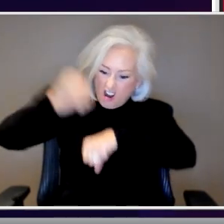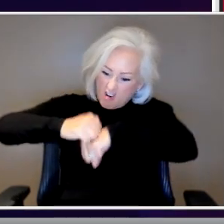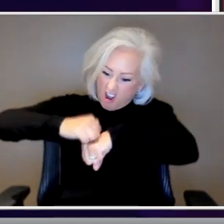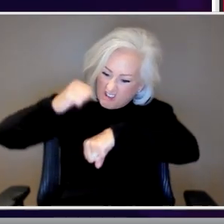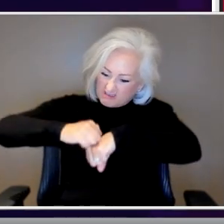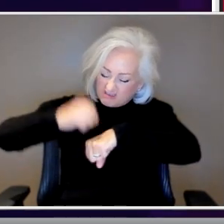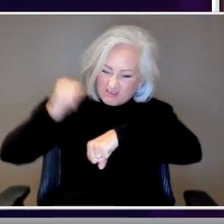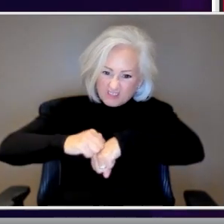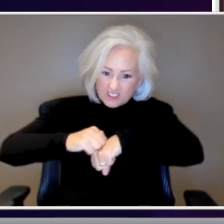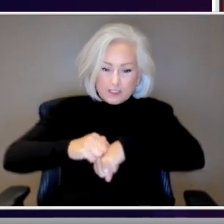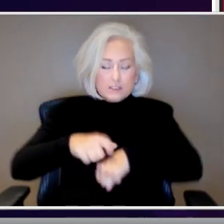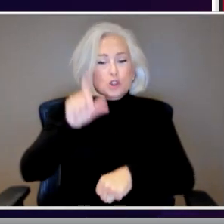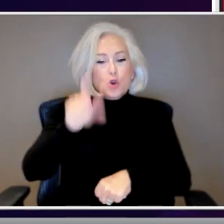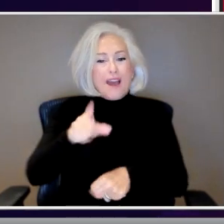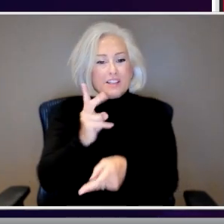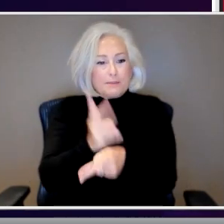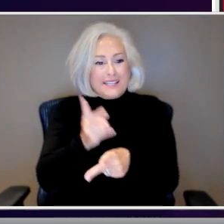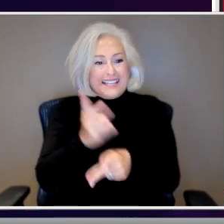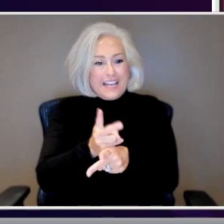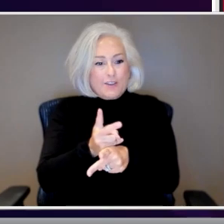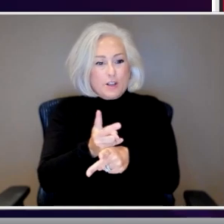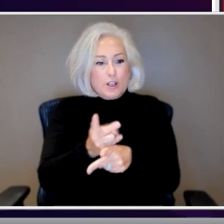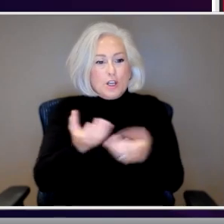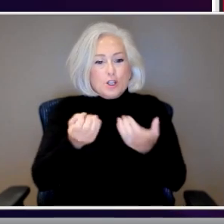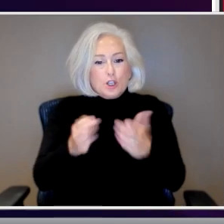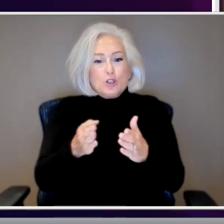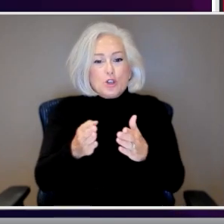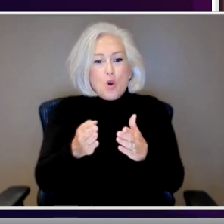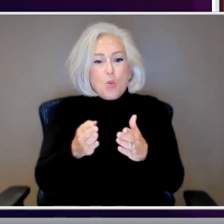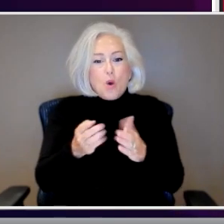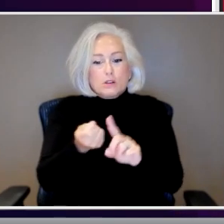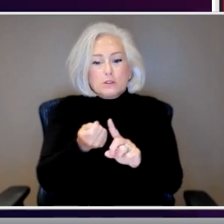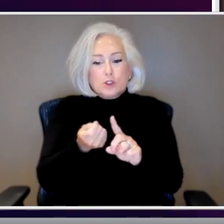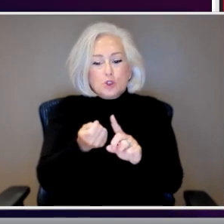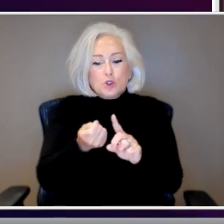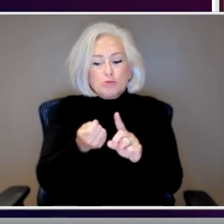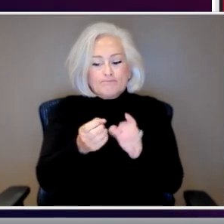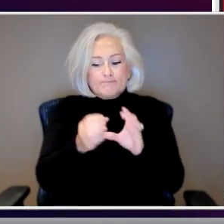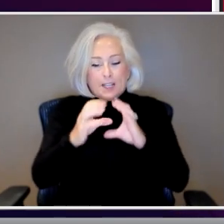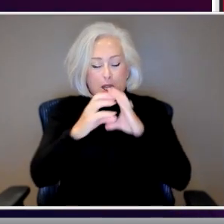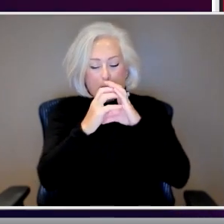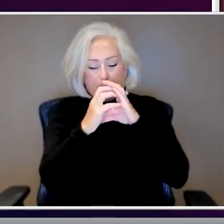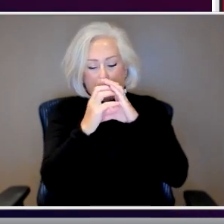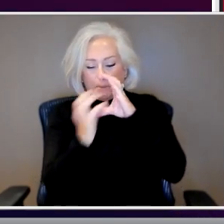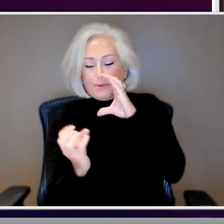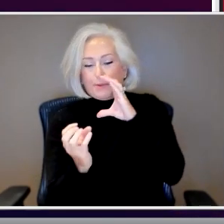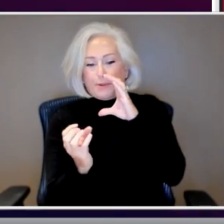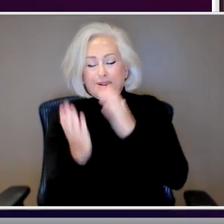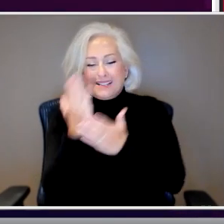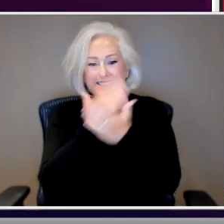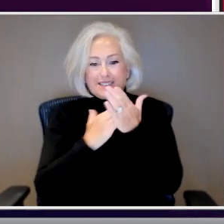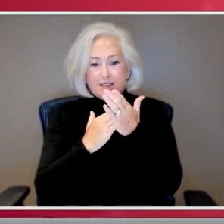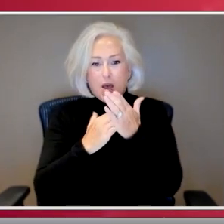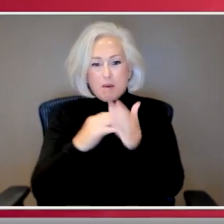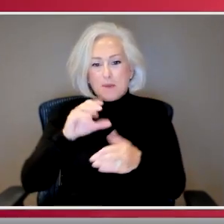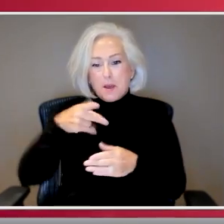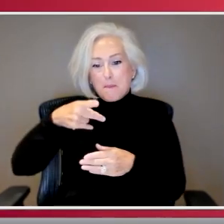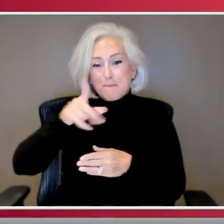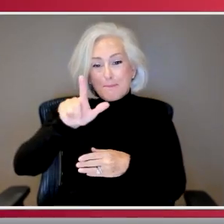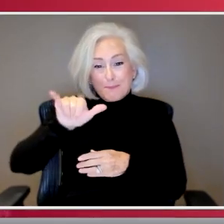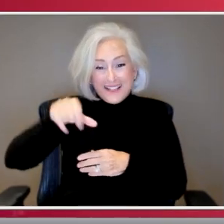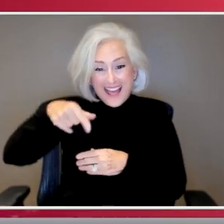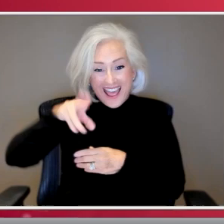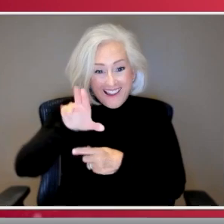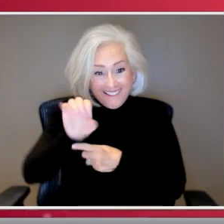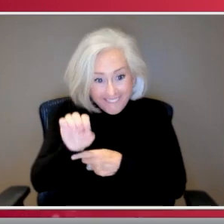around that so that we don't dislodge any of that plaque, which could then go on to the brain and cause a stroke. So the parts you removed feel